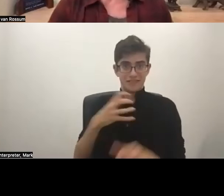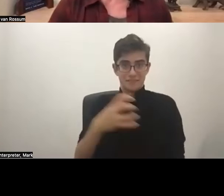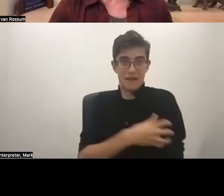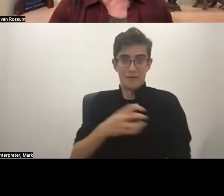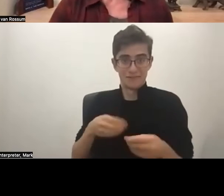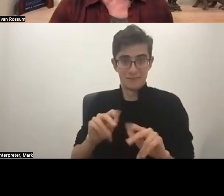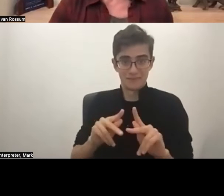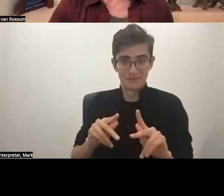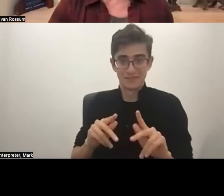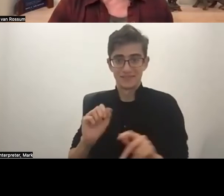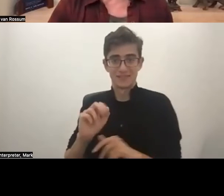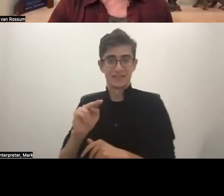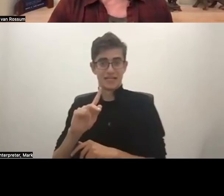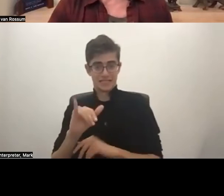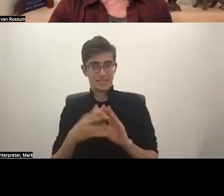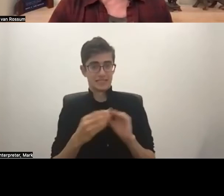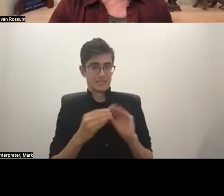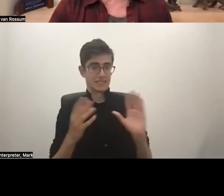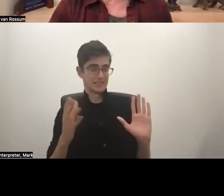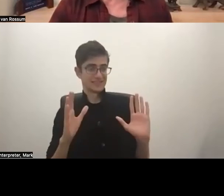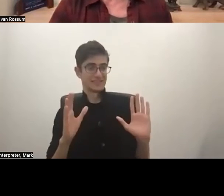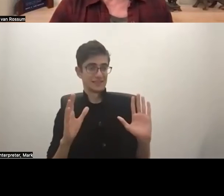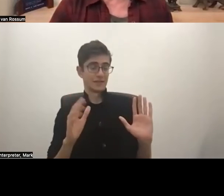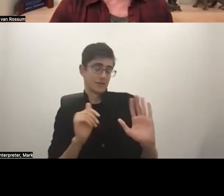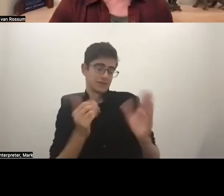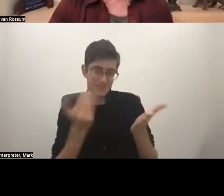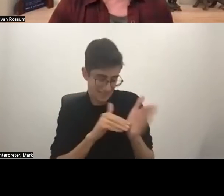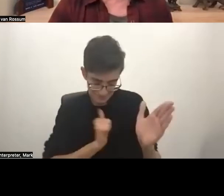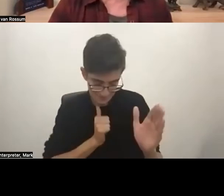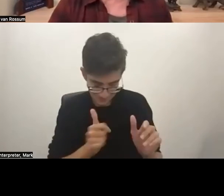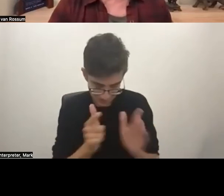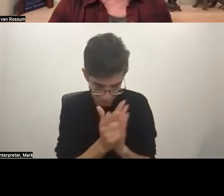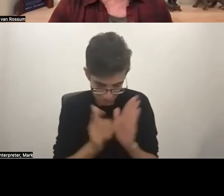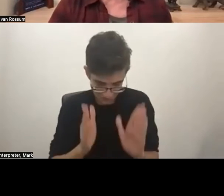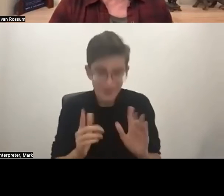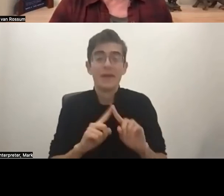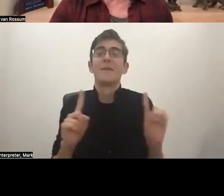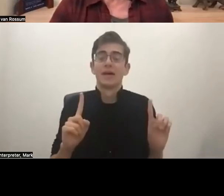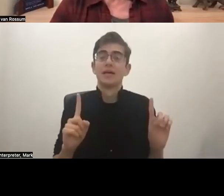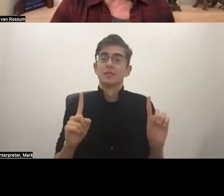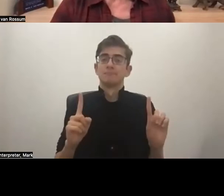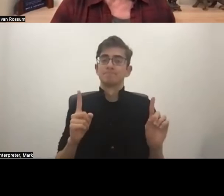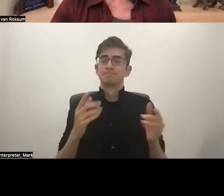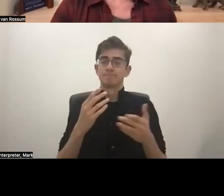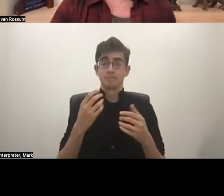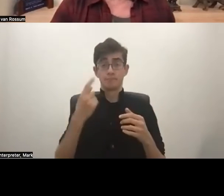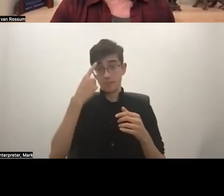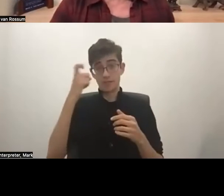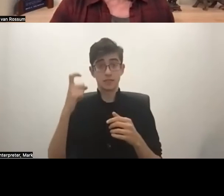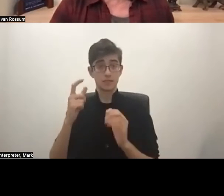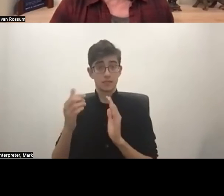I was going to say, again, not an attorney, but somewhat the same, that because of the plain language